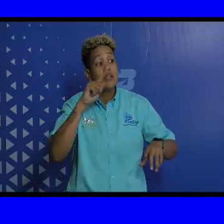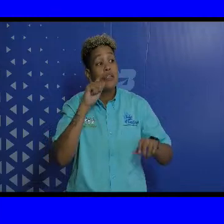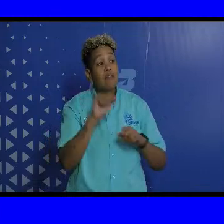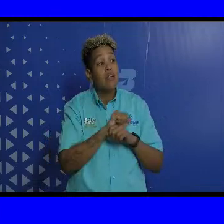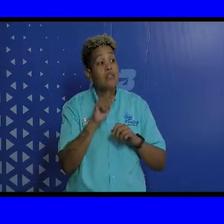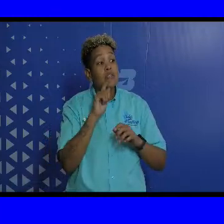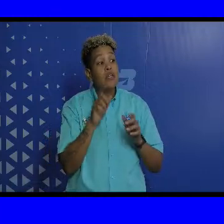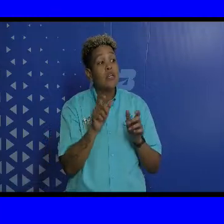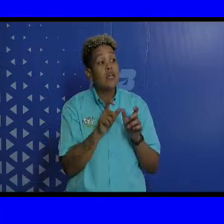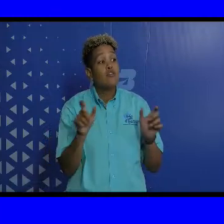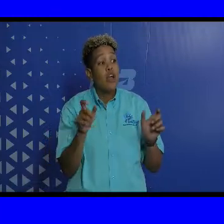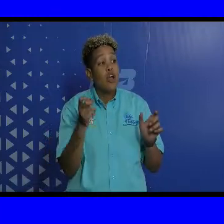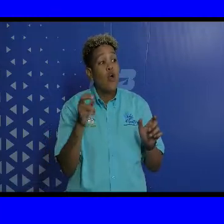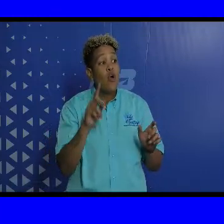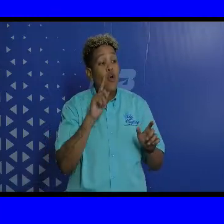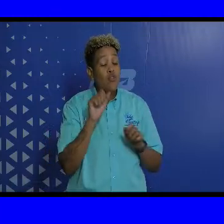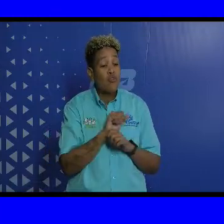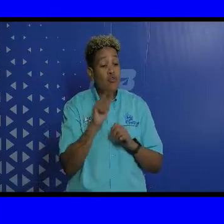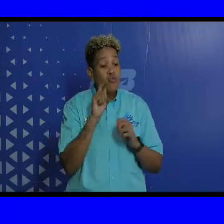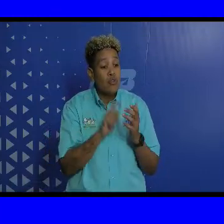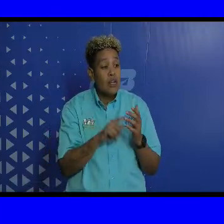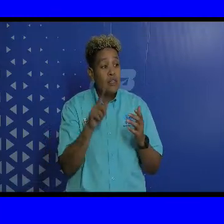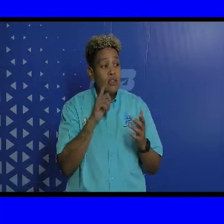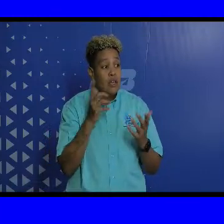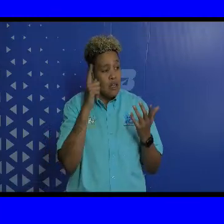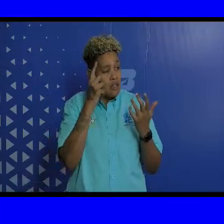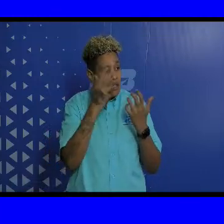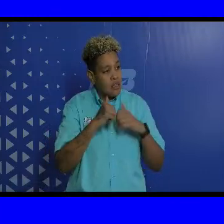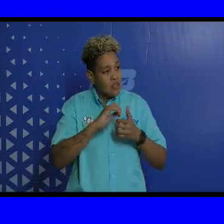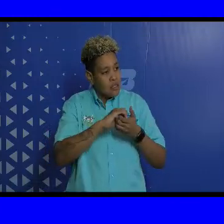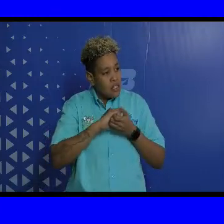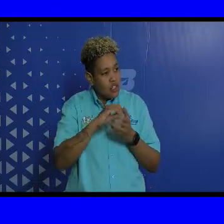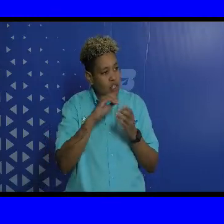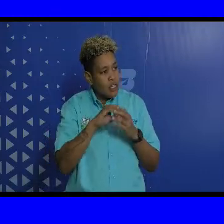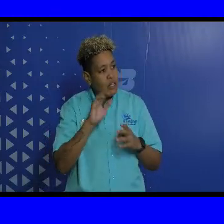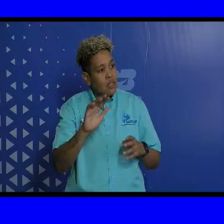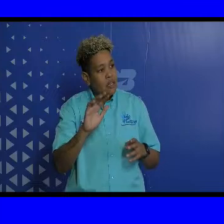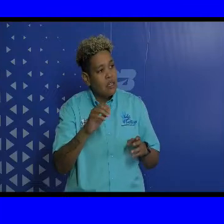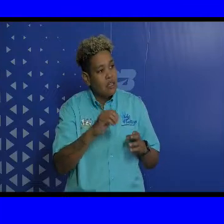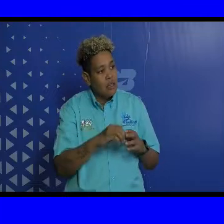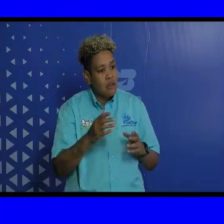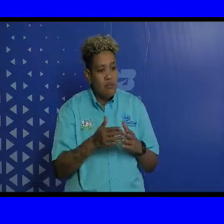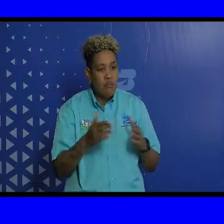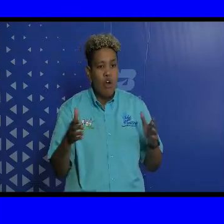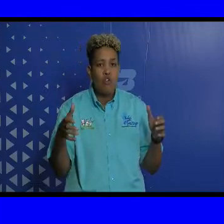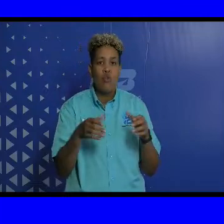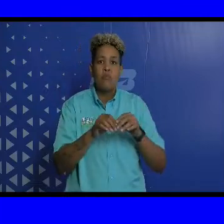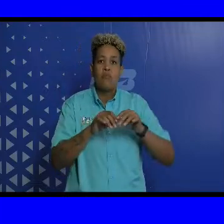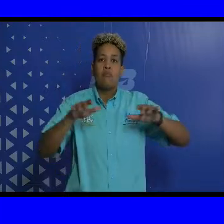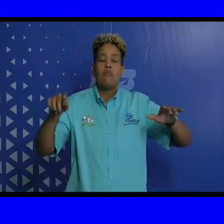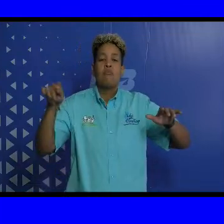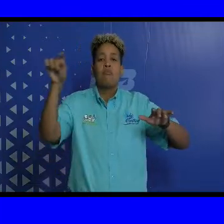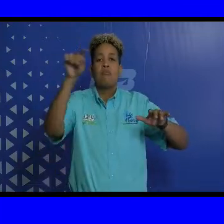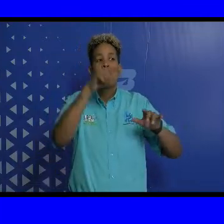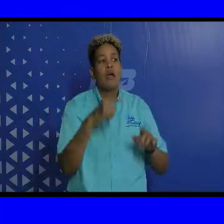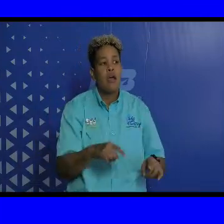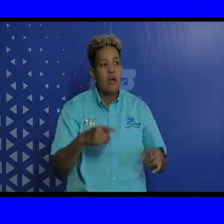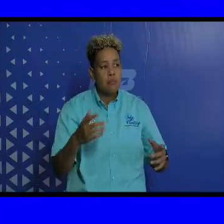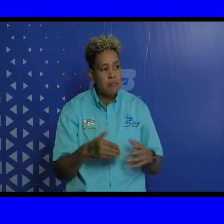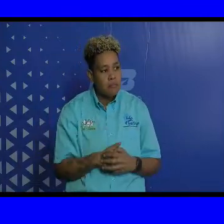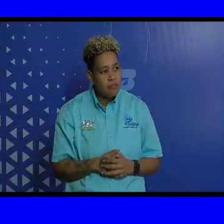actually extracted or realized on the synergies within the broader group across the subsidiaries,